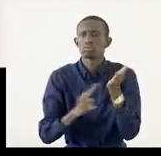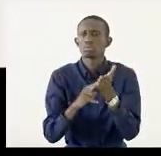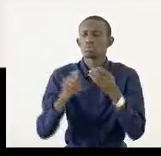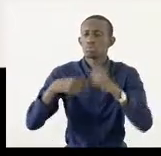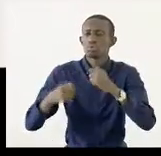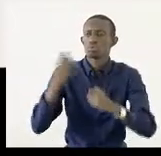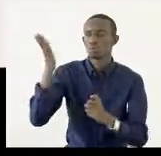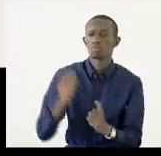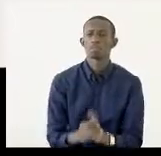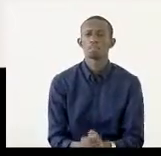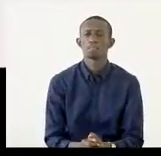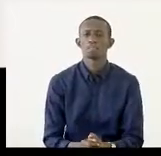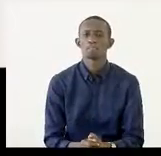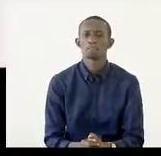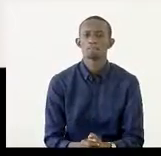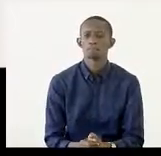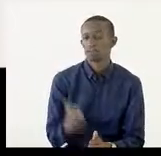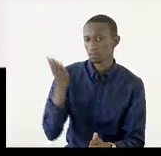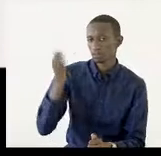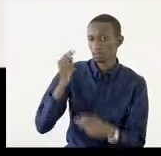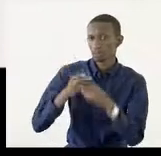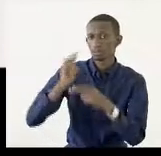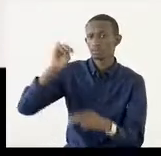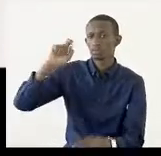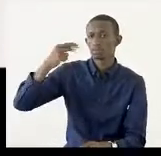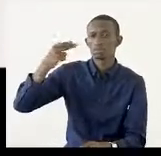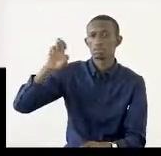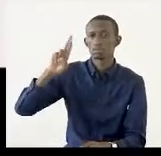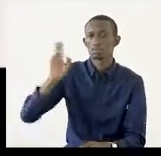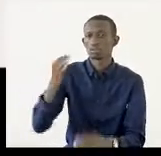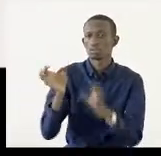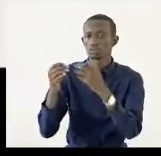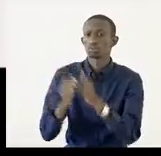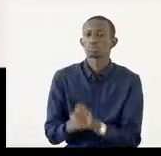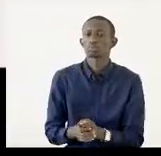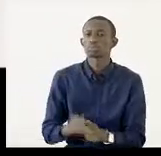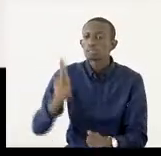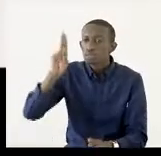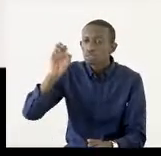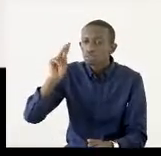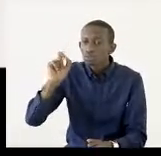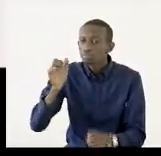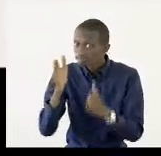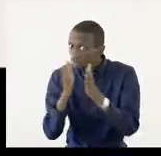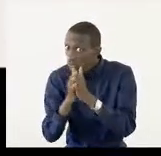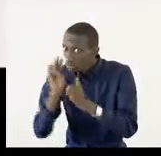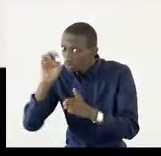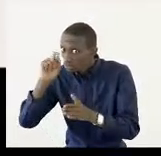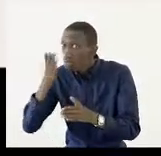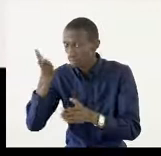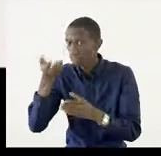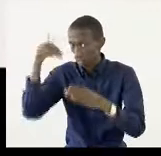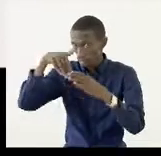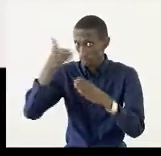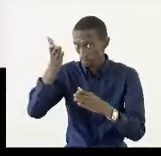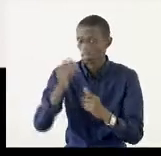reaction. So this is a methyl group. Ketones with this methyl group, of course, ketones have that methyl group.